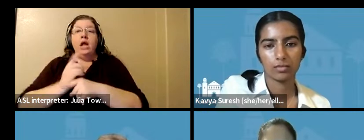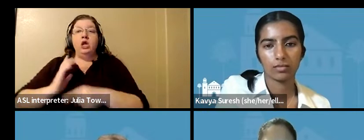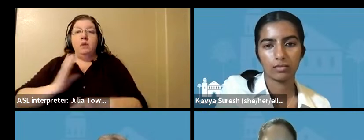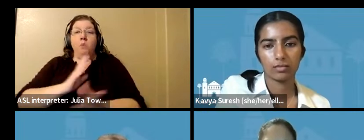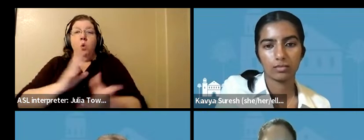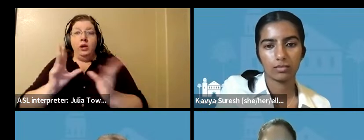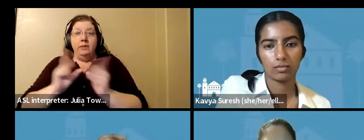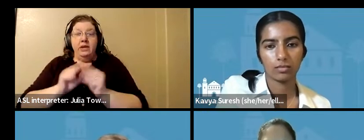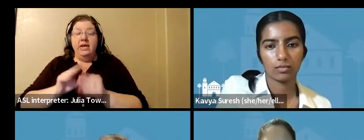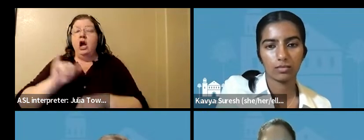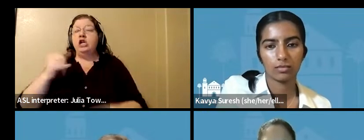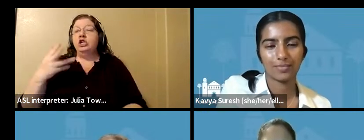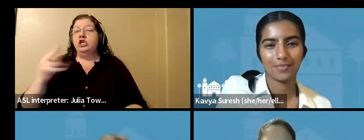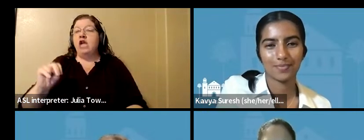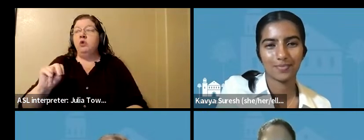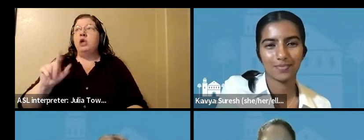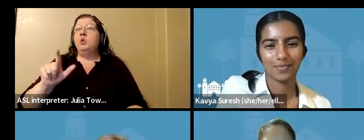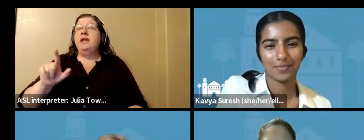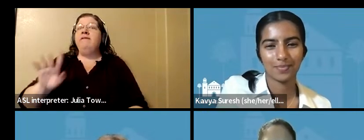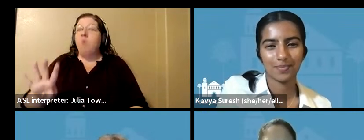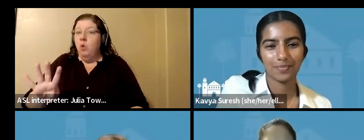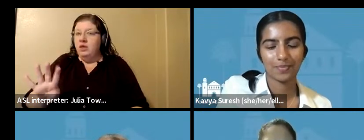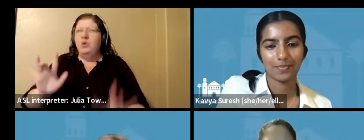January 24th, sorry.